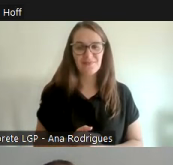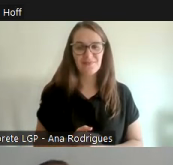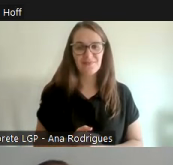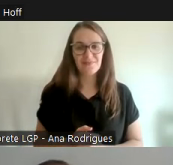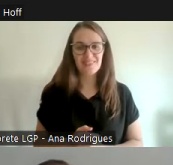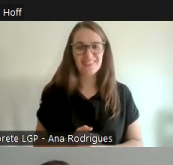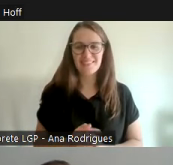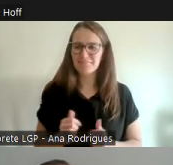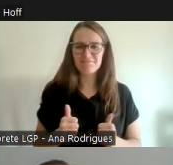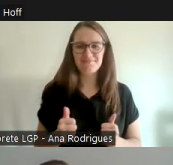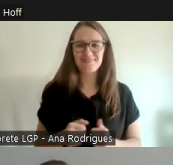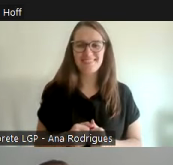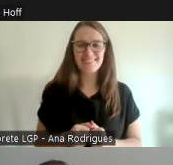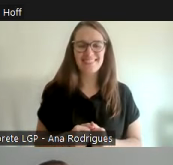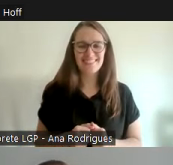I think